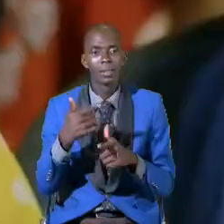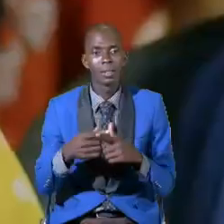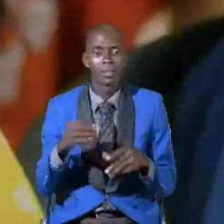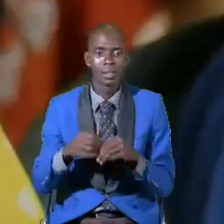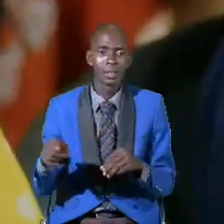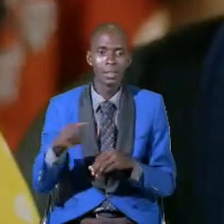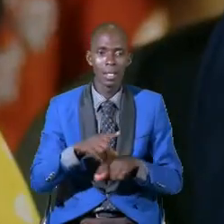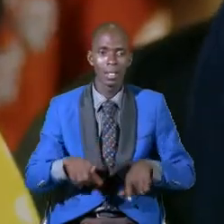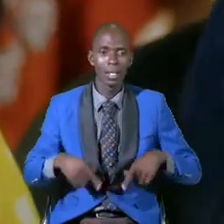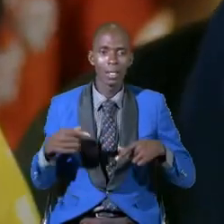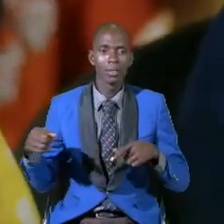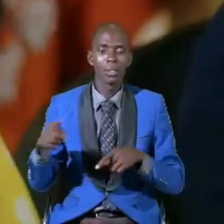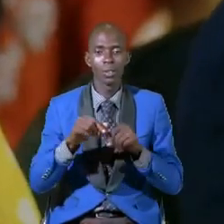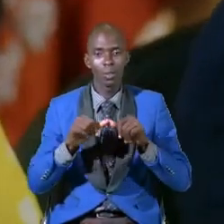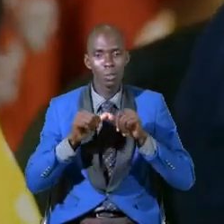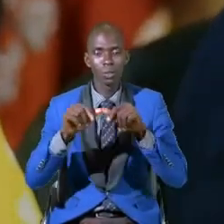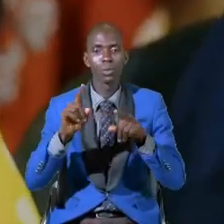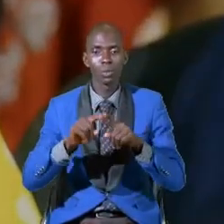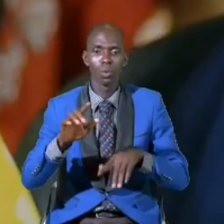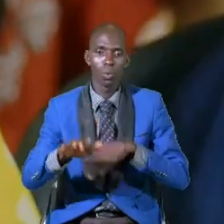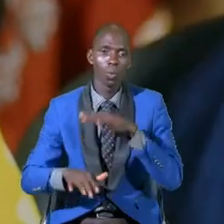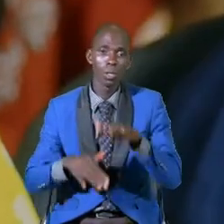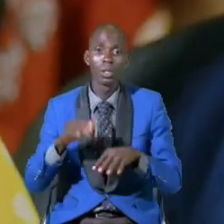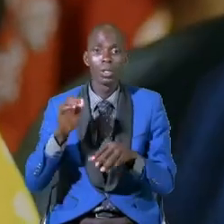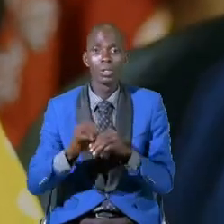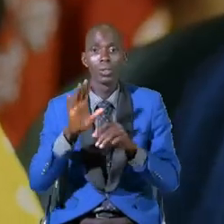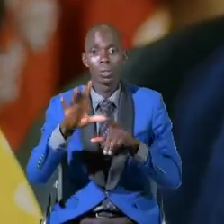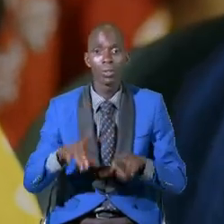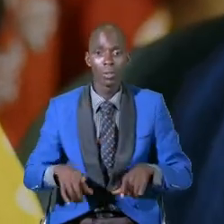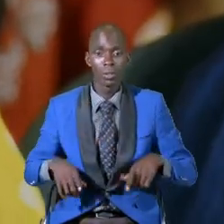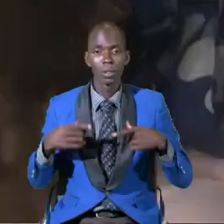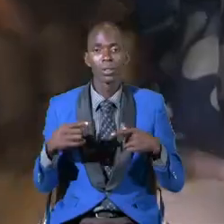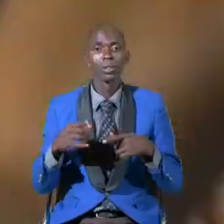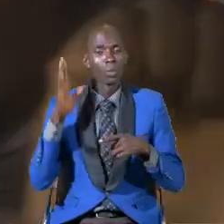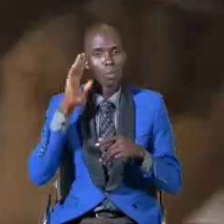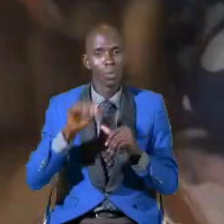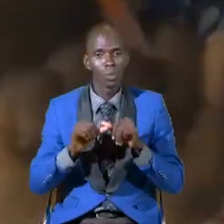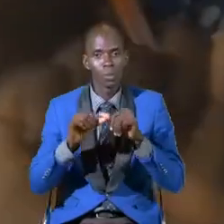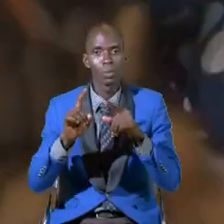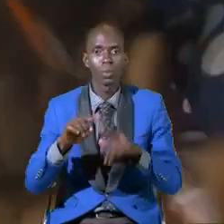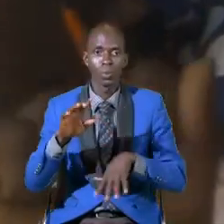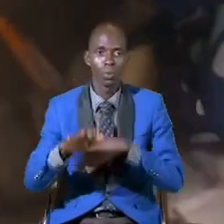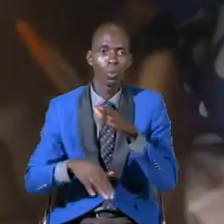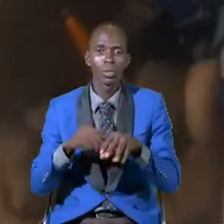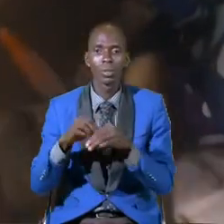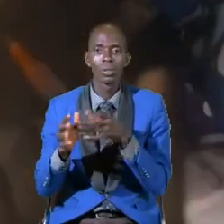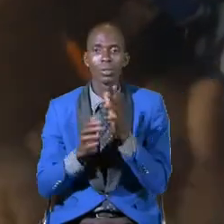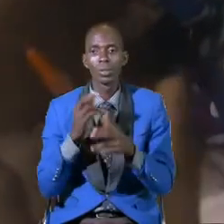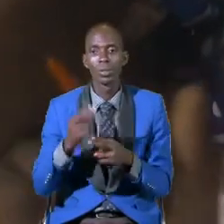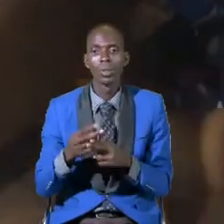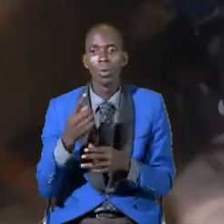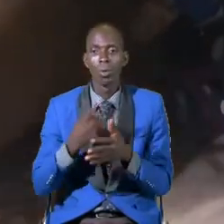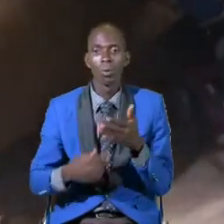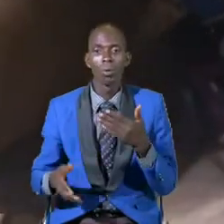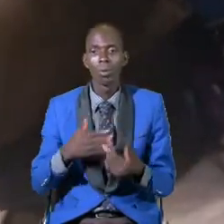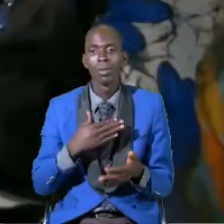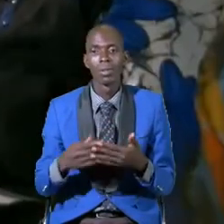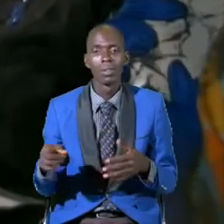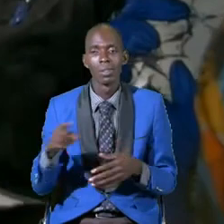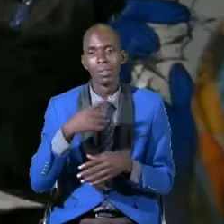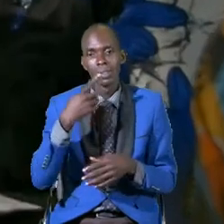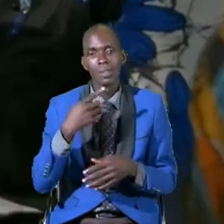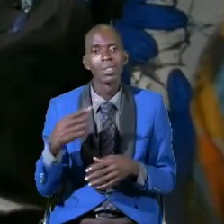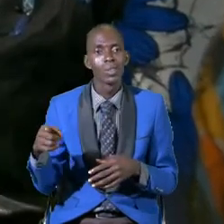walking. In your life, you keep on walking. Whatever they say, you keep on